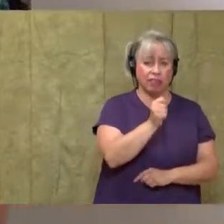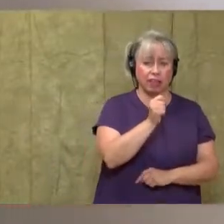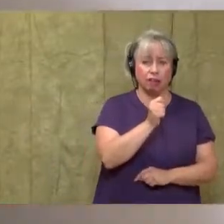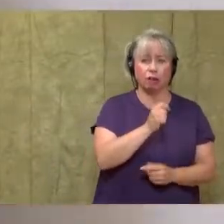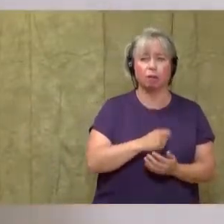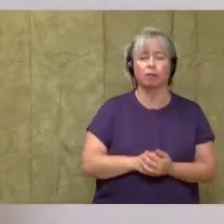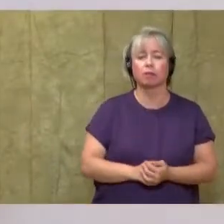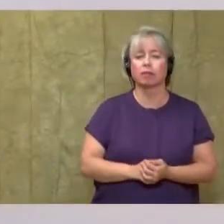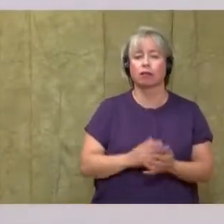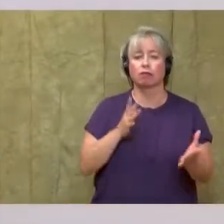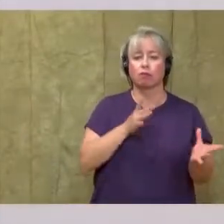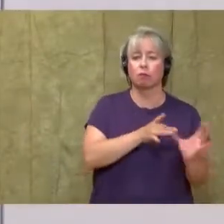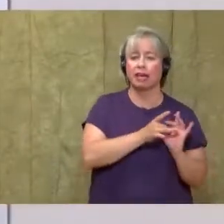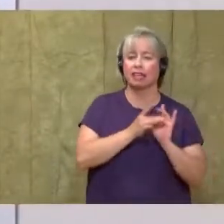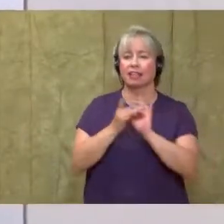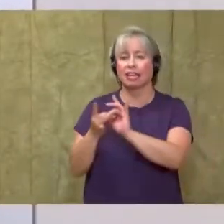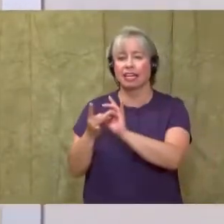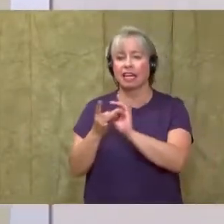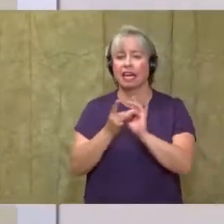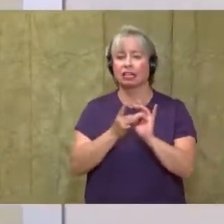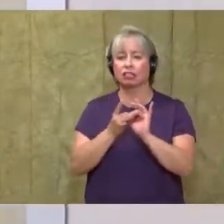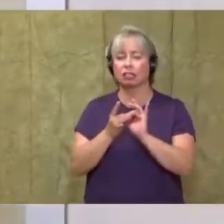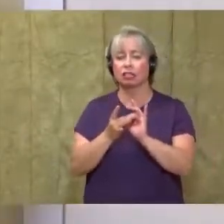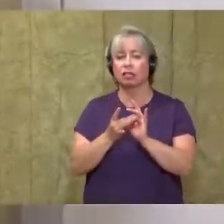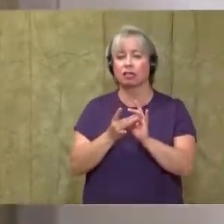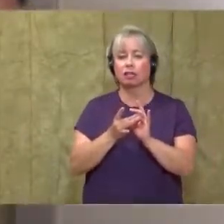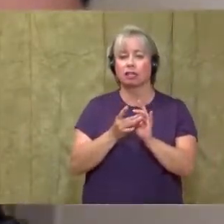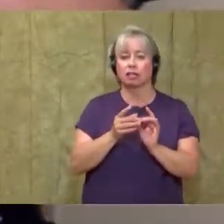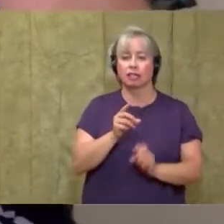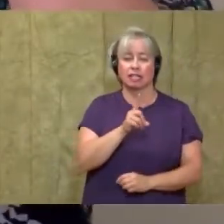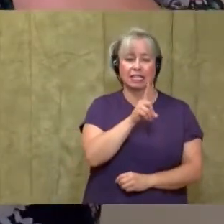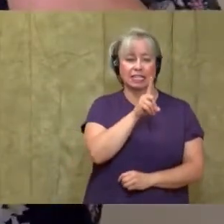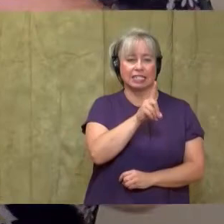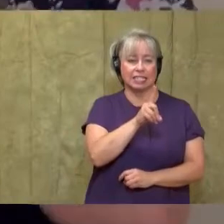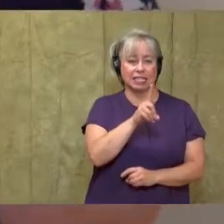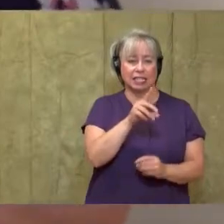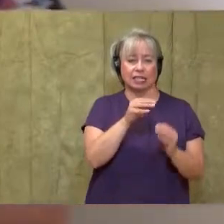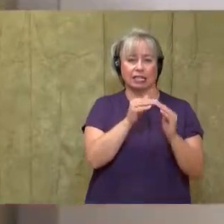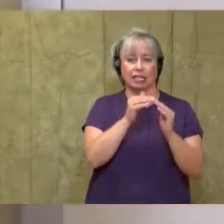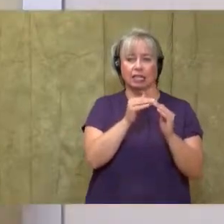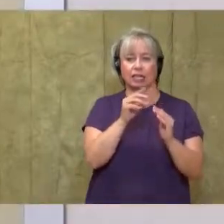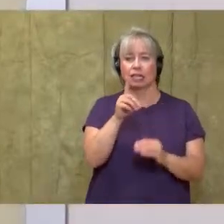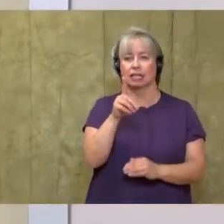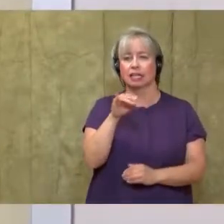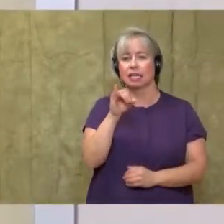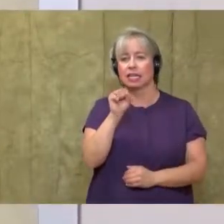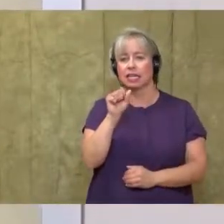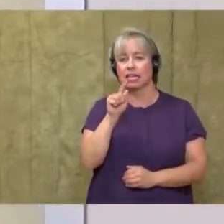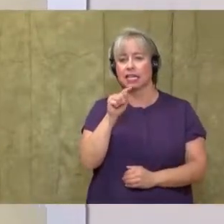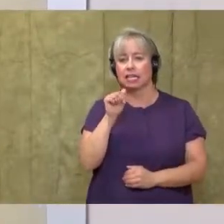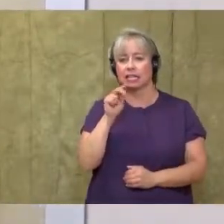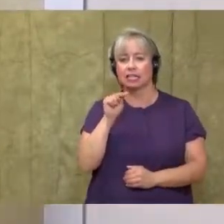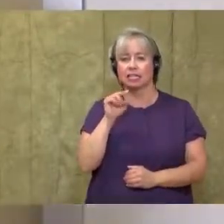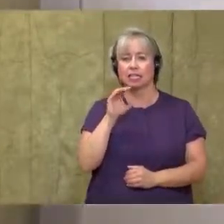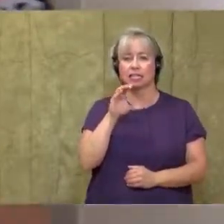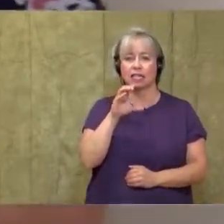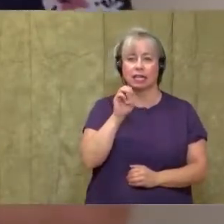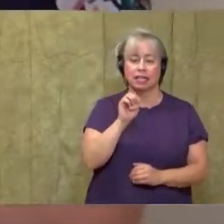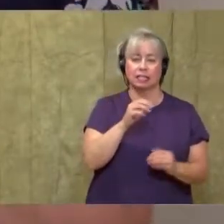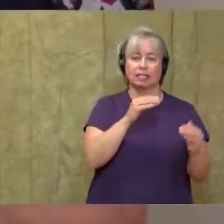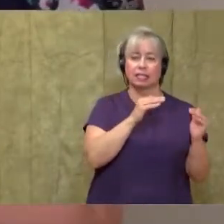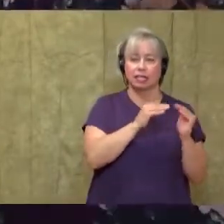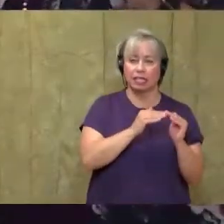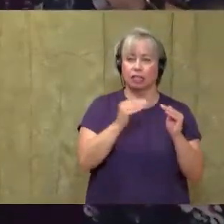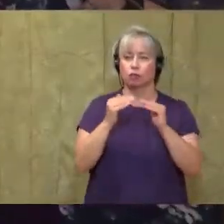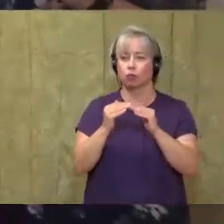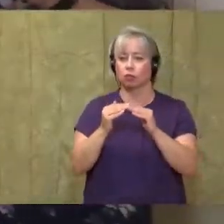just a second. But it says the distance, the little d stands for distance. So the distance is equal to, we're going to read